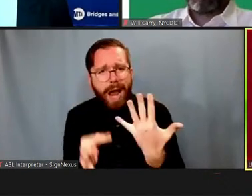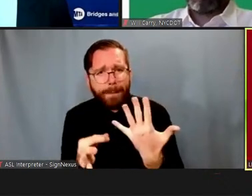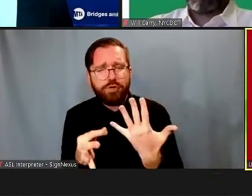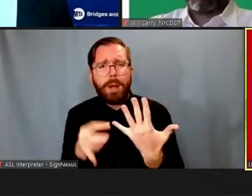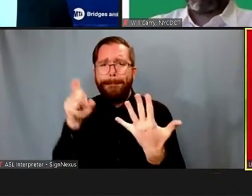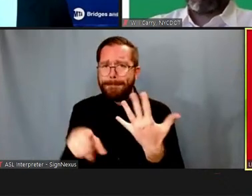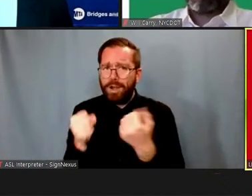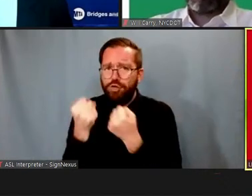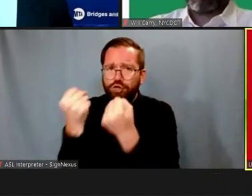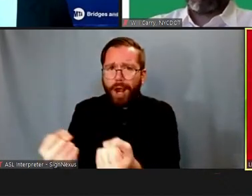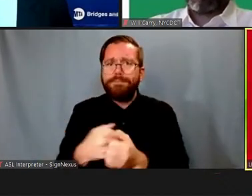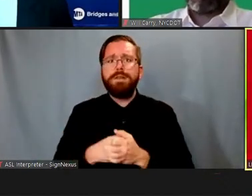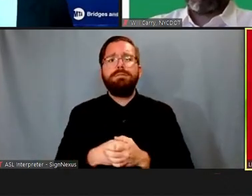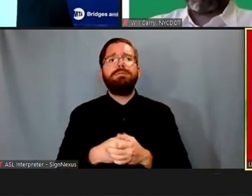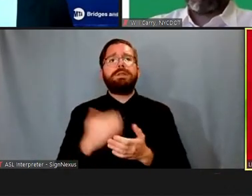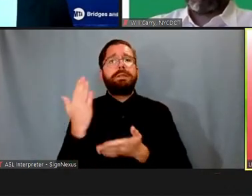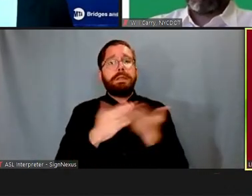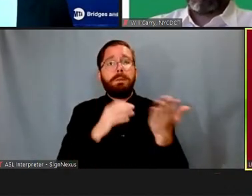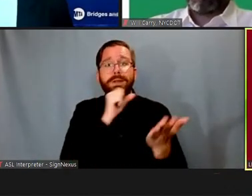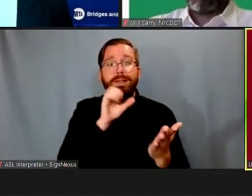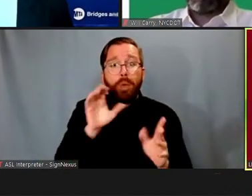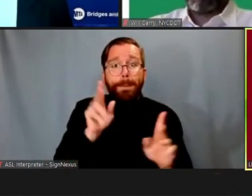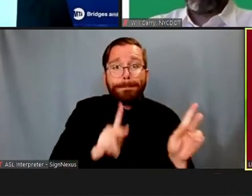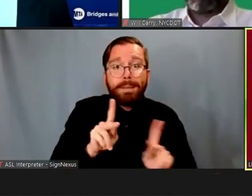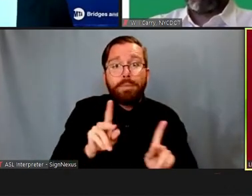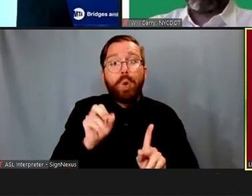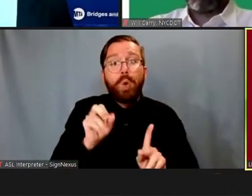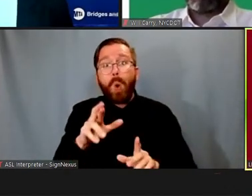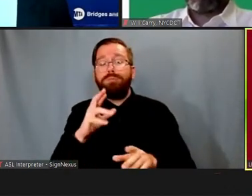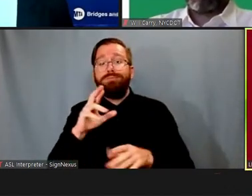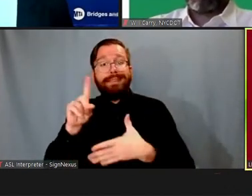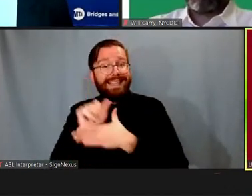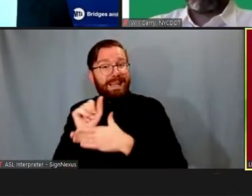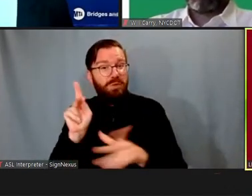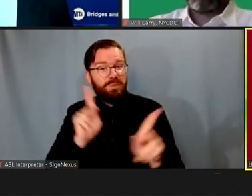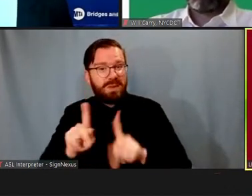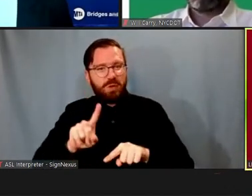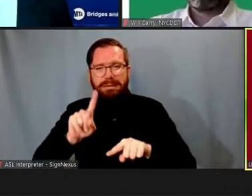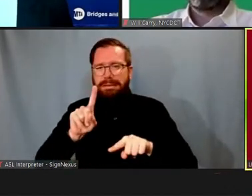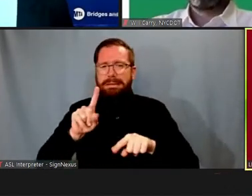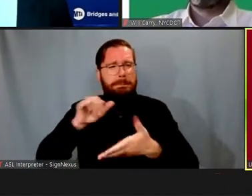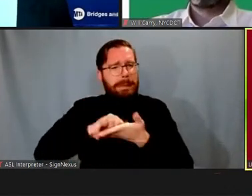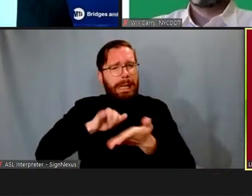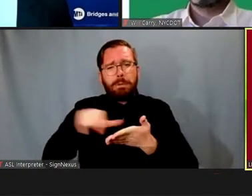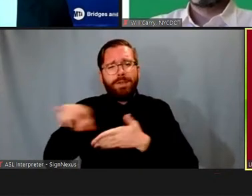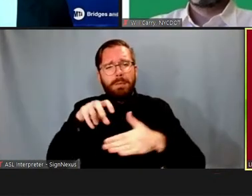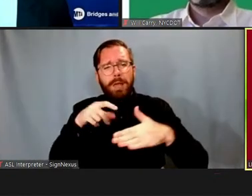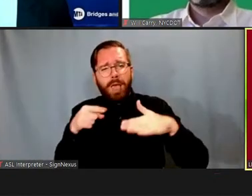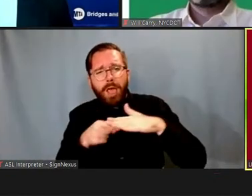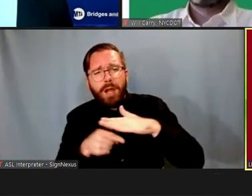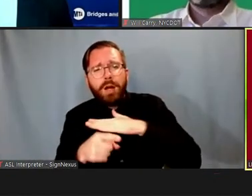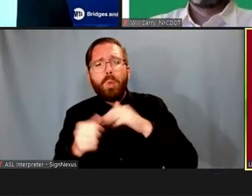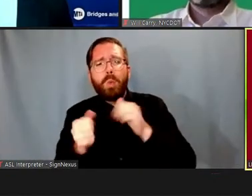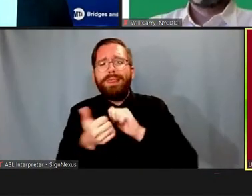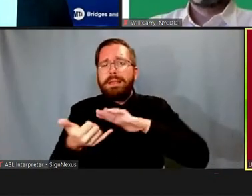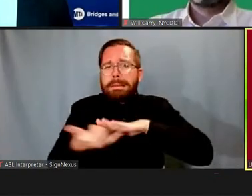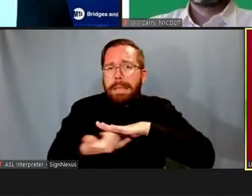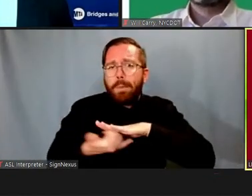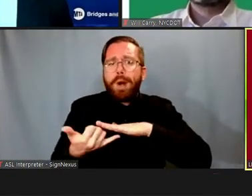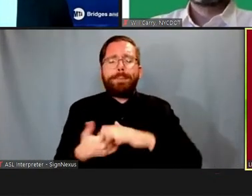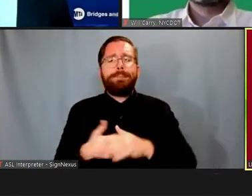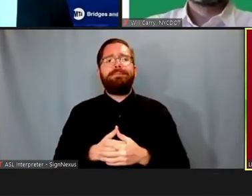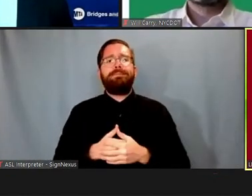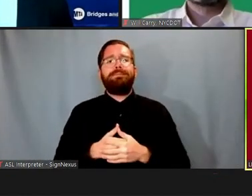patients who are physically incapable of navigating the subway system they go to medical care in the district they will not be able to